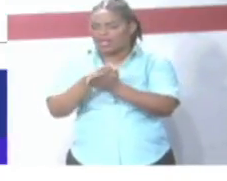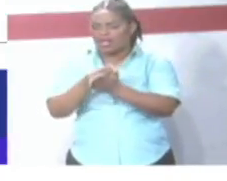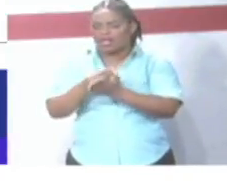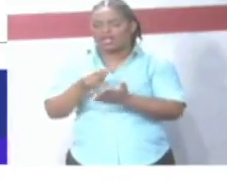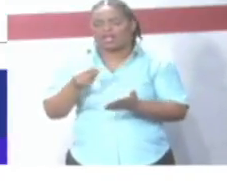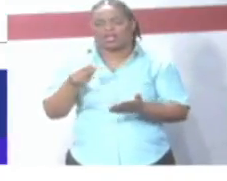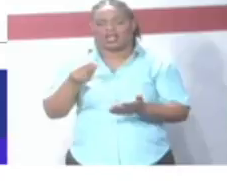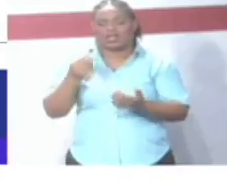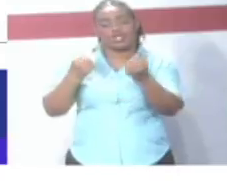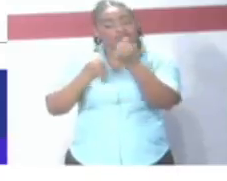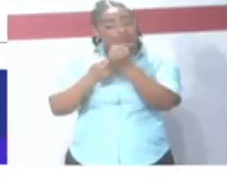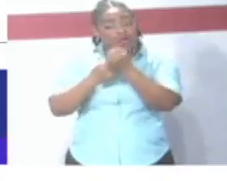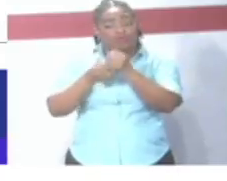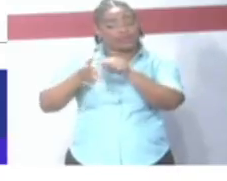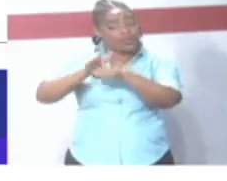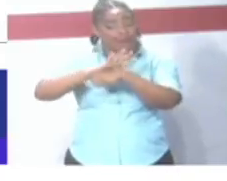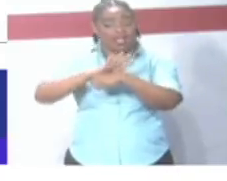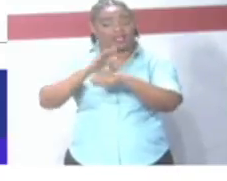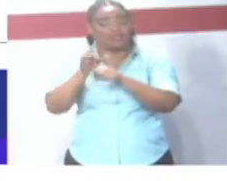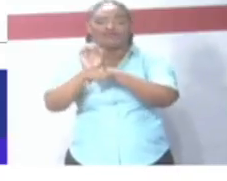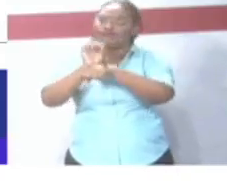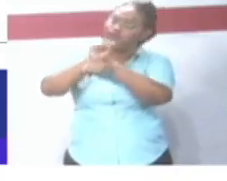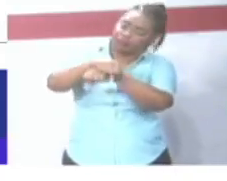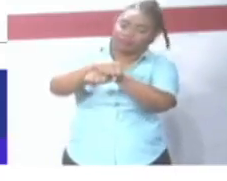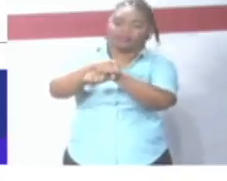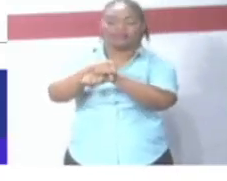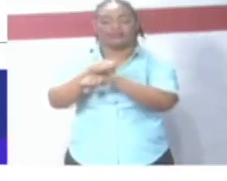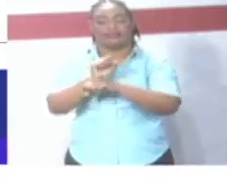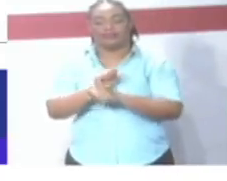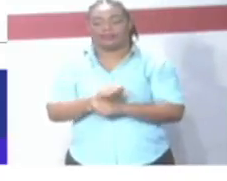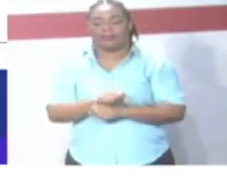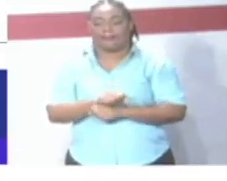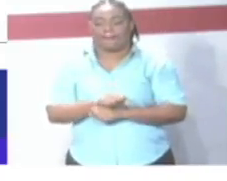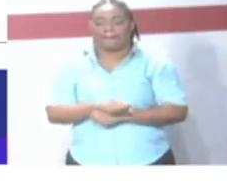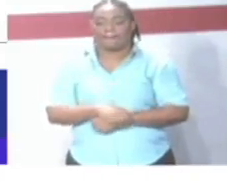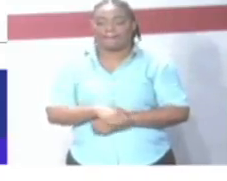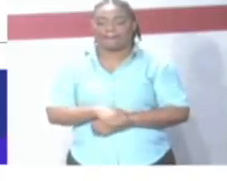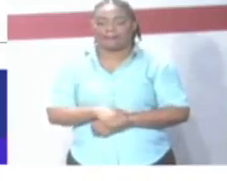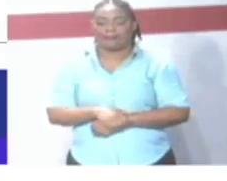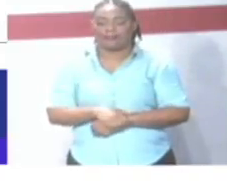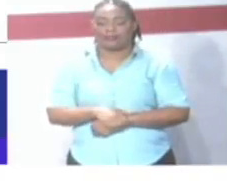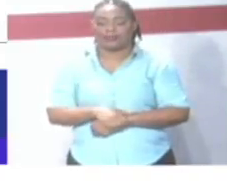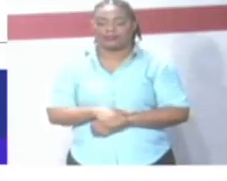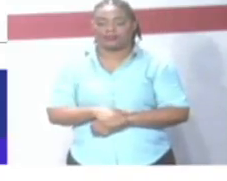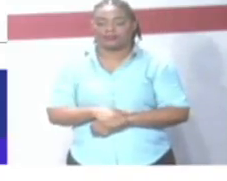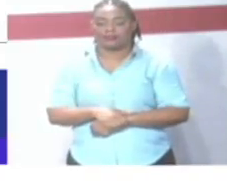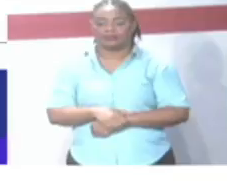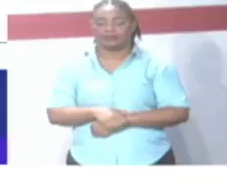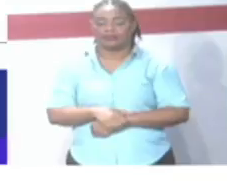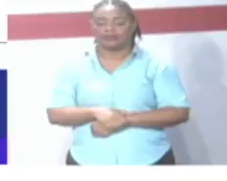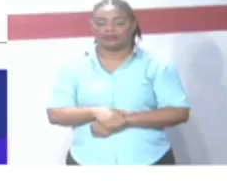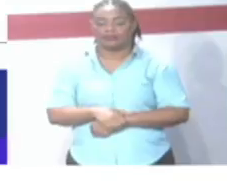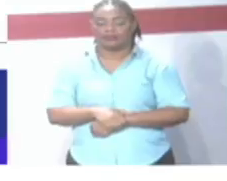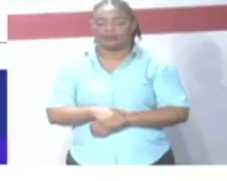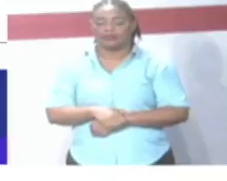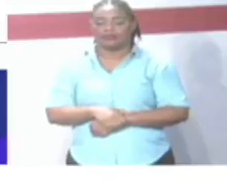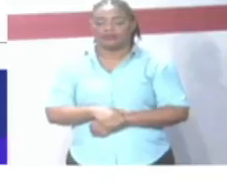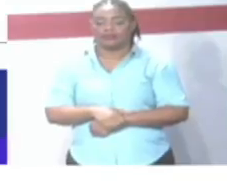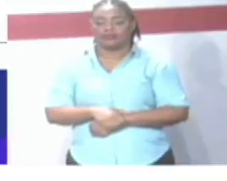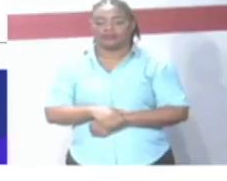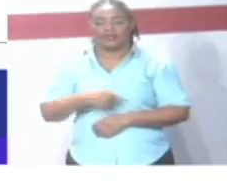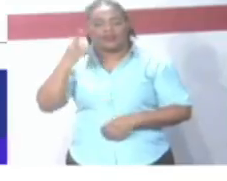allocated to the parallel healthcare system since additional resources have been requested since the last budget allocation? Thank